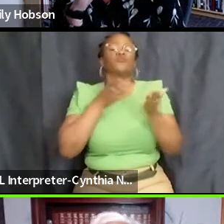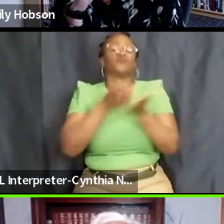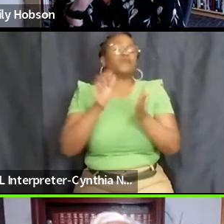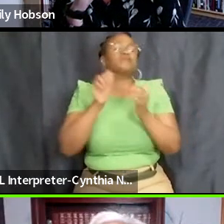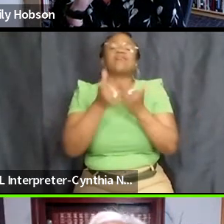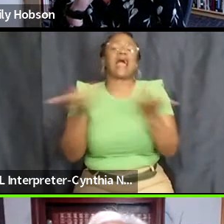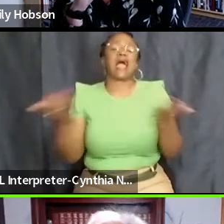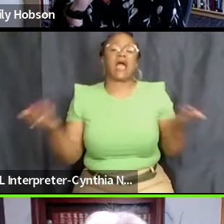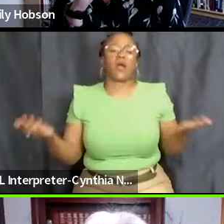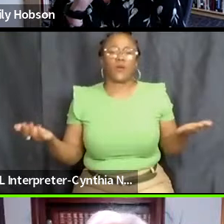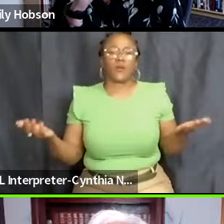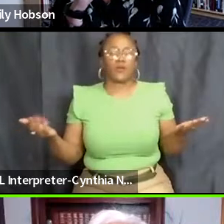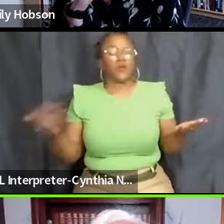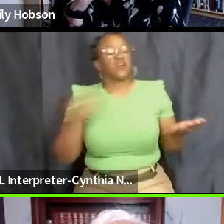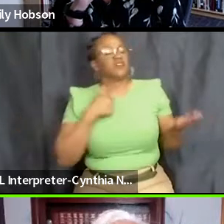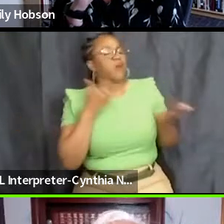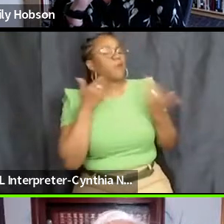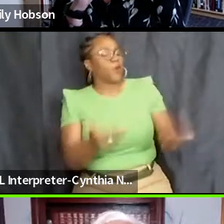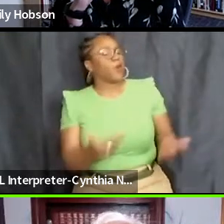Okay, I'm gonna jump in here.